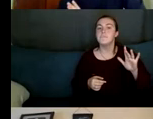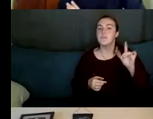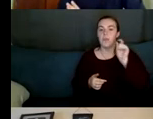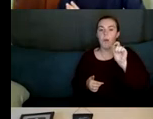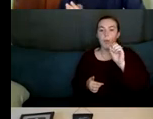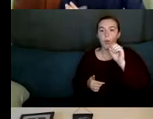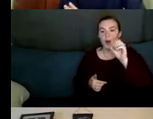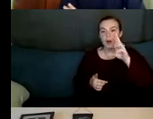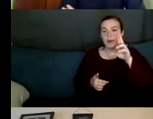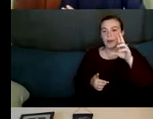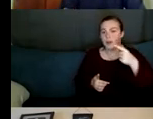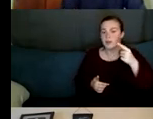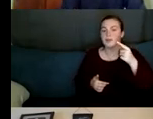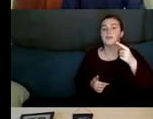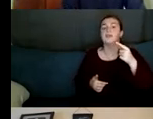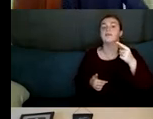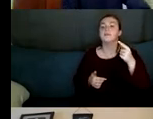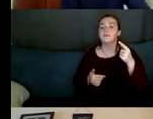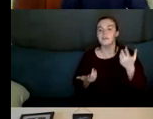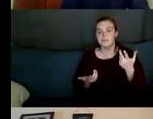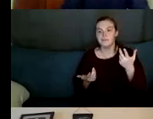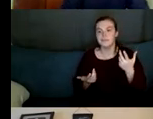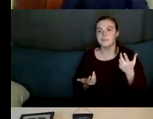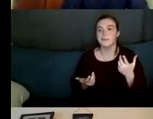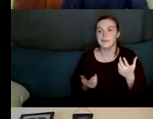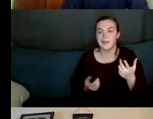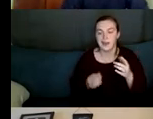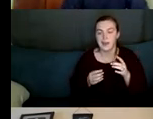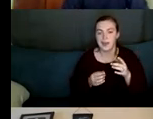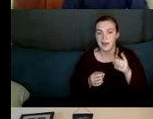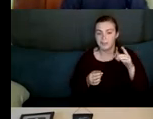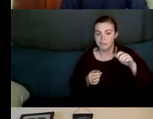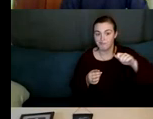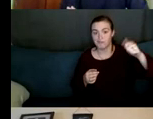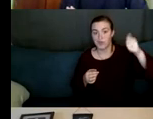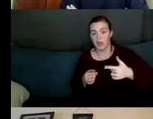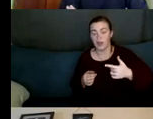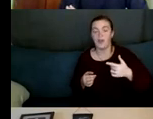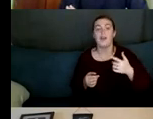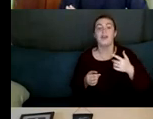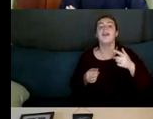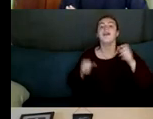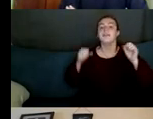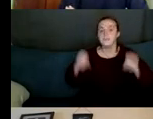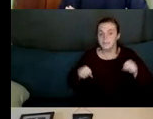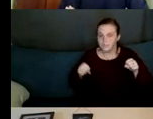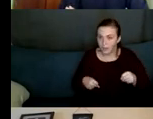just because our kingdom has a Google Suite. All of these features are available with every